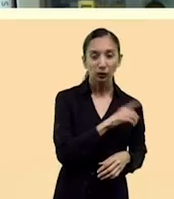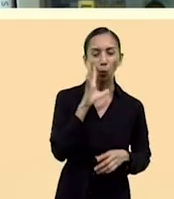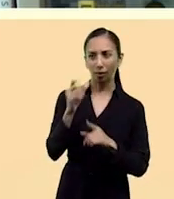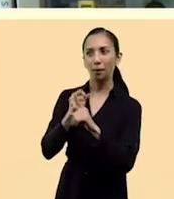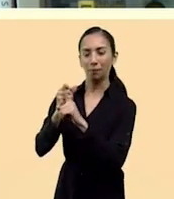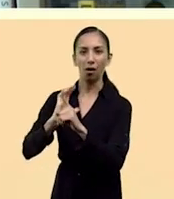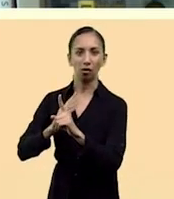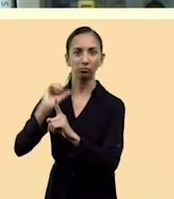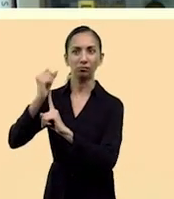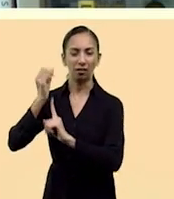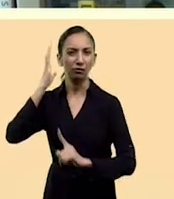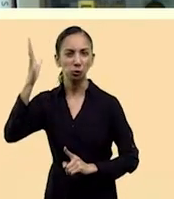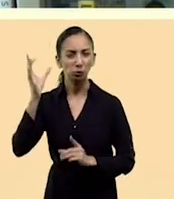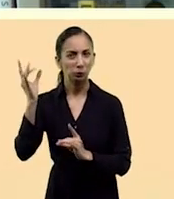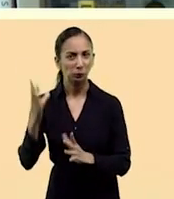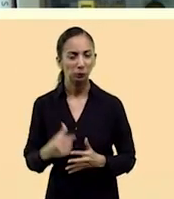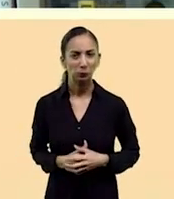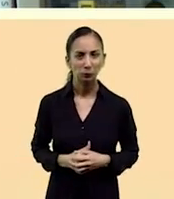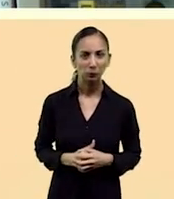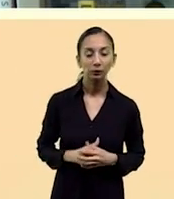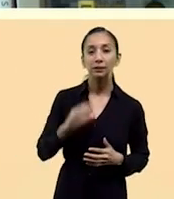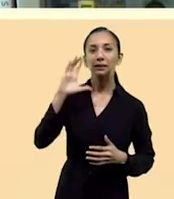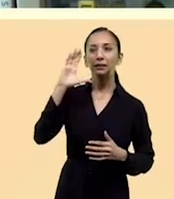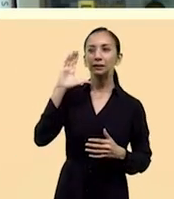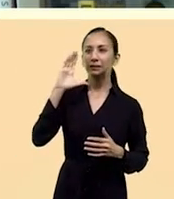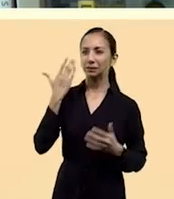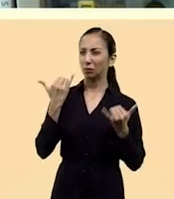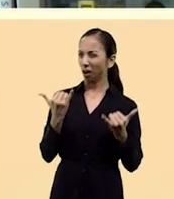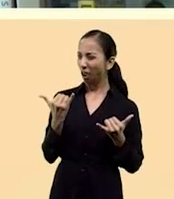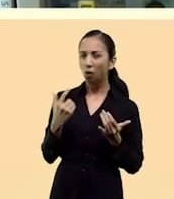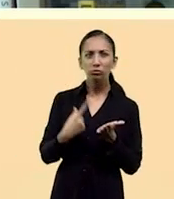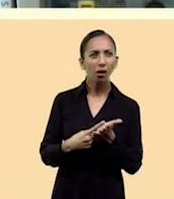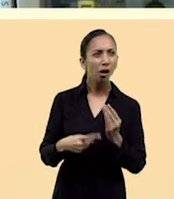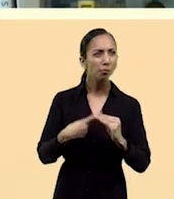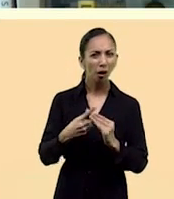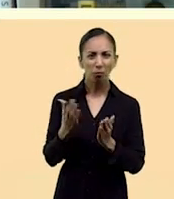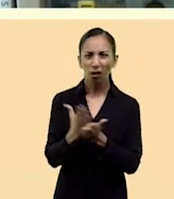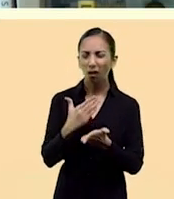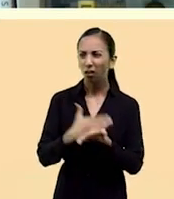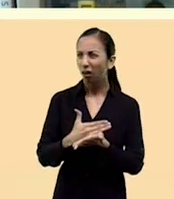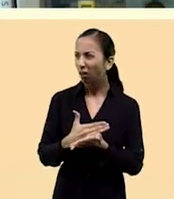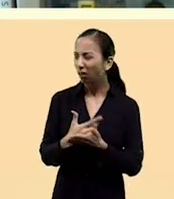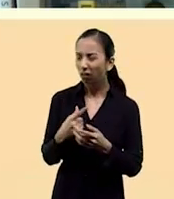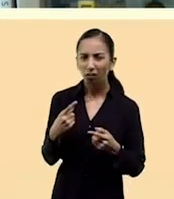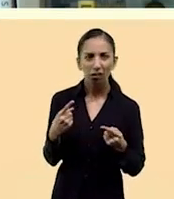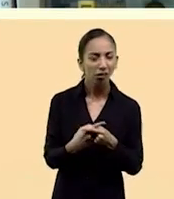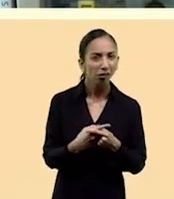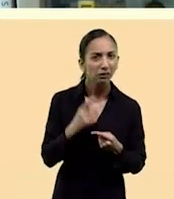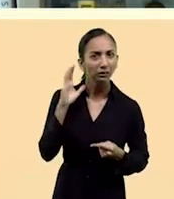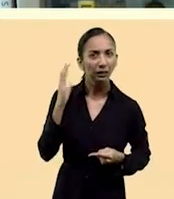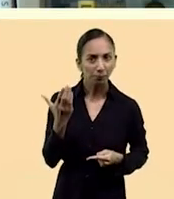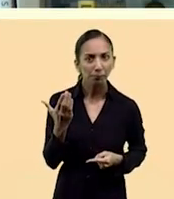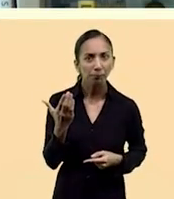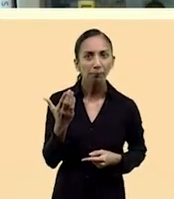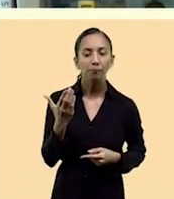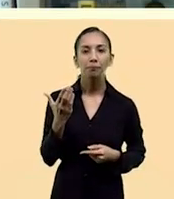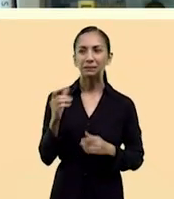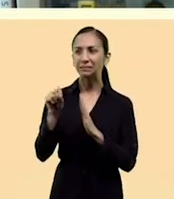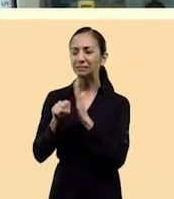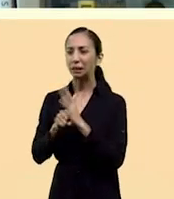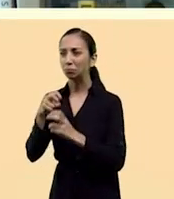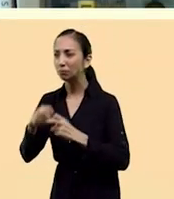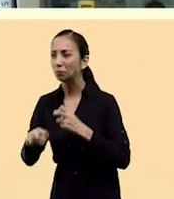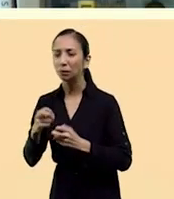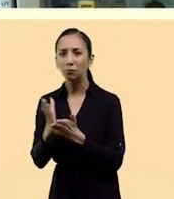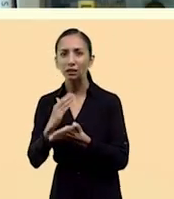investment we need to make now. It may sound counterintuitive to be talking about increased spending in education in the midst of looming state budget issues,